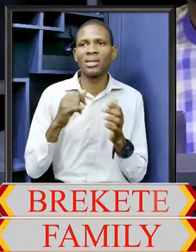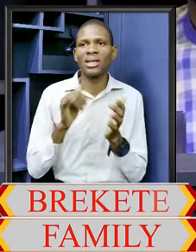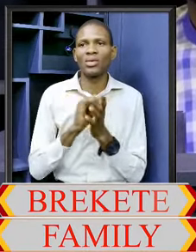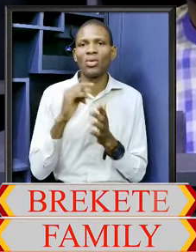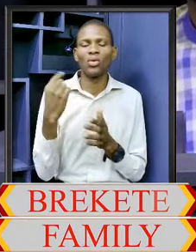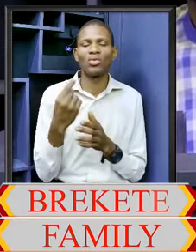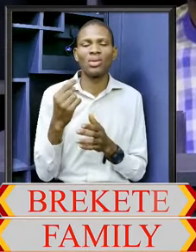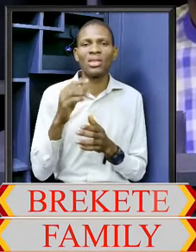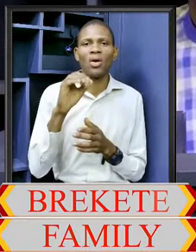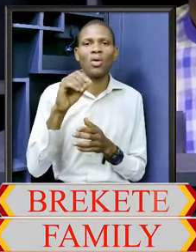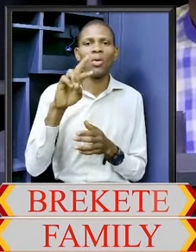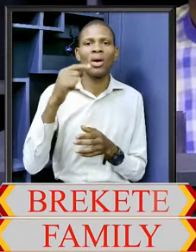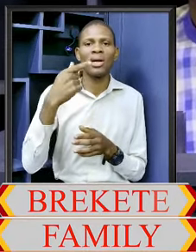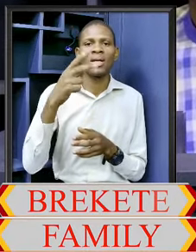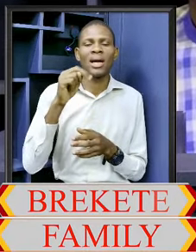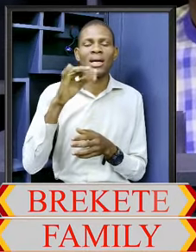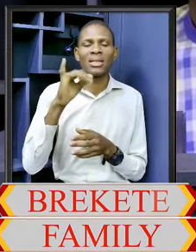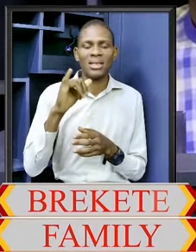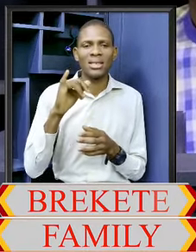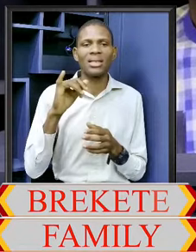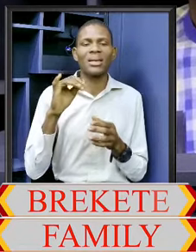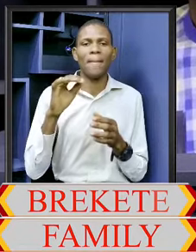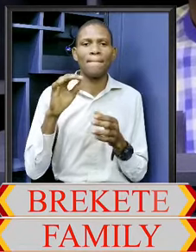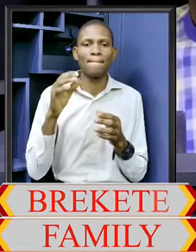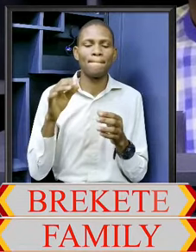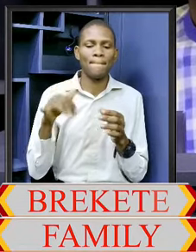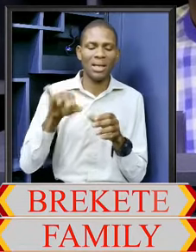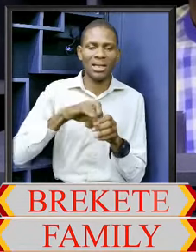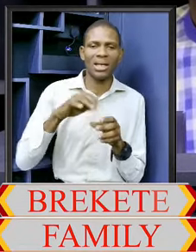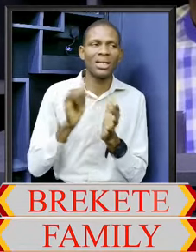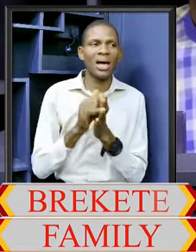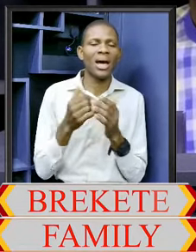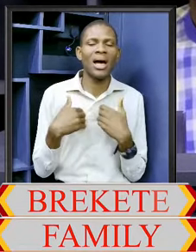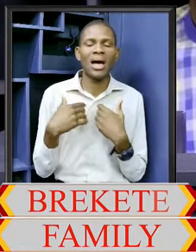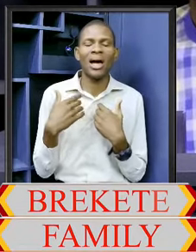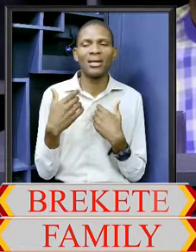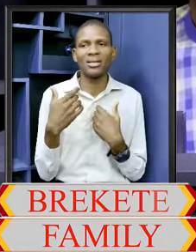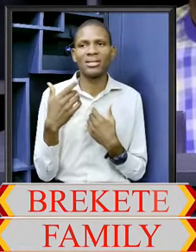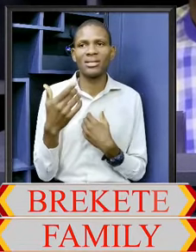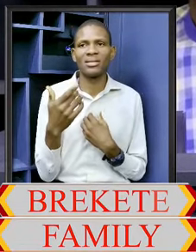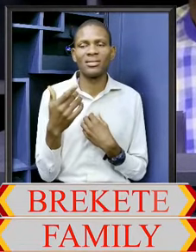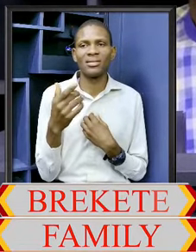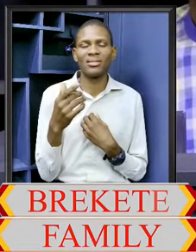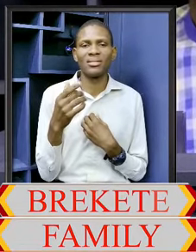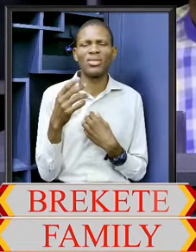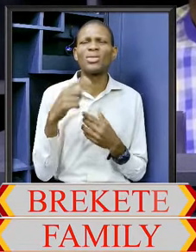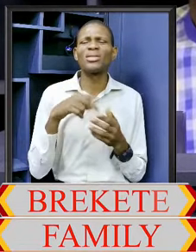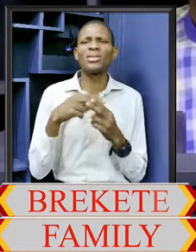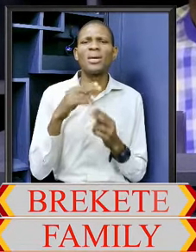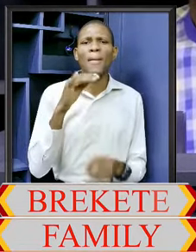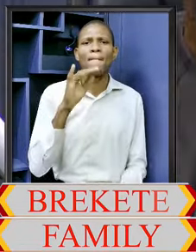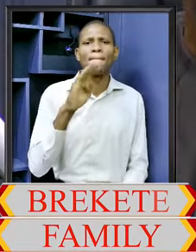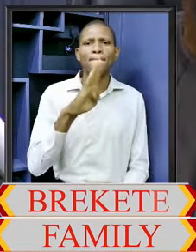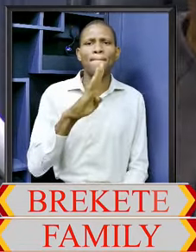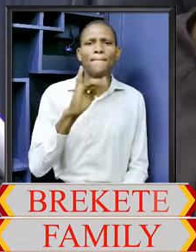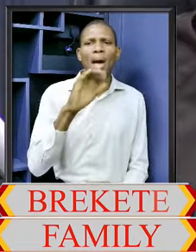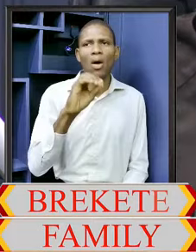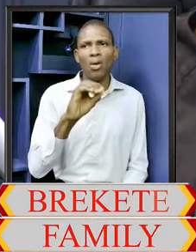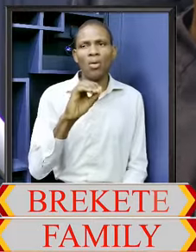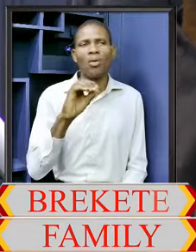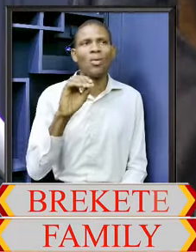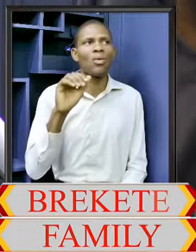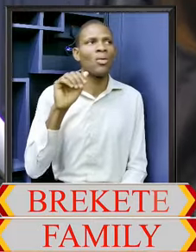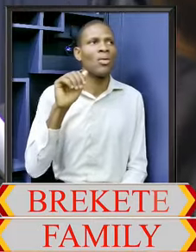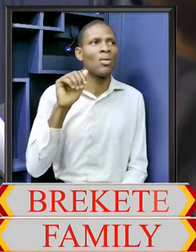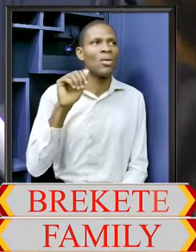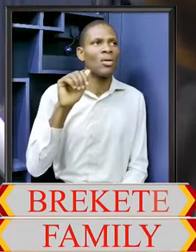organic fertilizer in Nigeria here that has microbes. What in you call the name? Bio-AG. Bio-AG. Bio-AG.